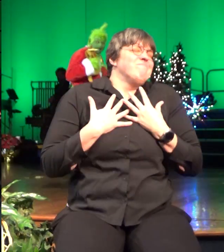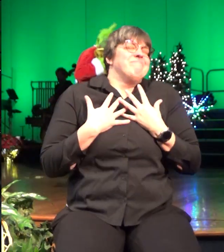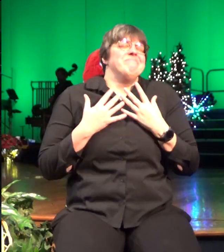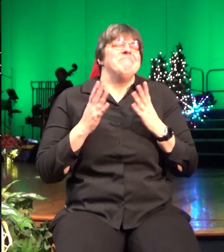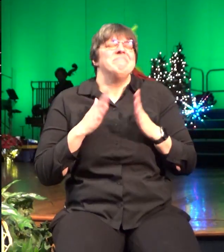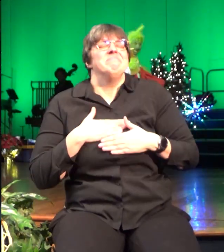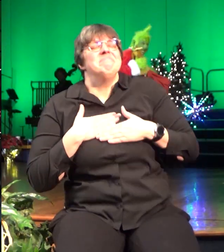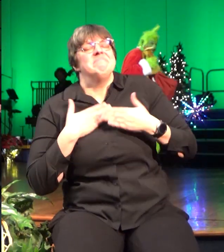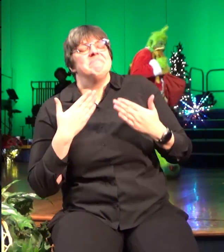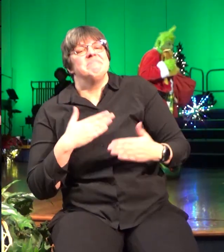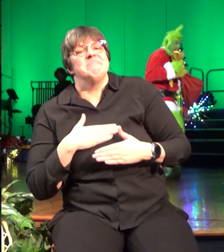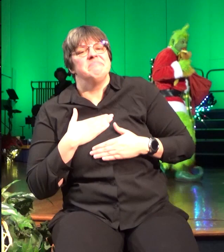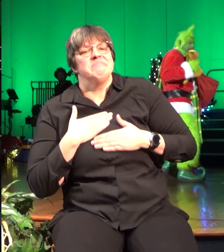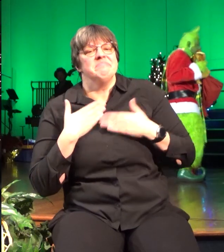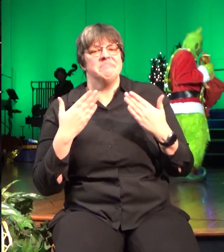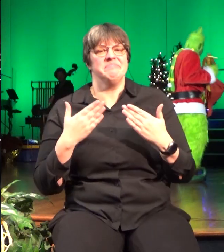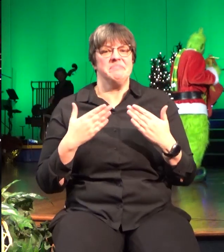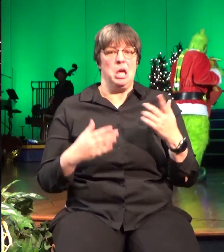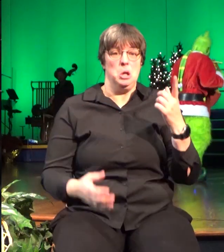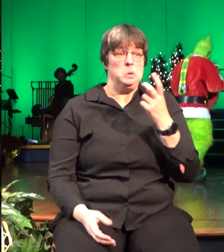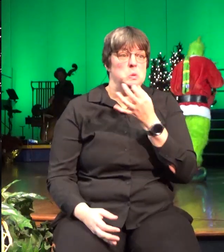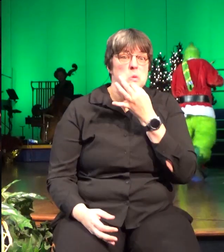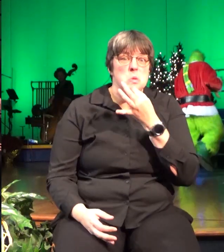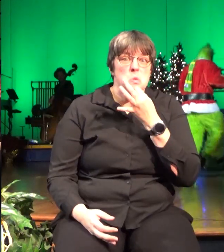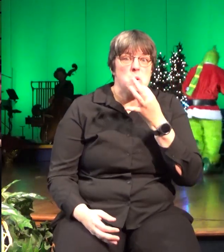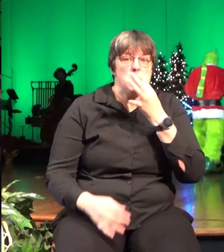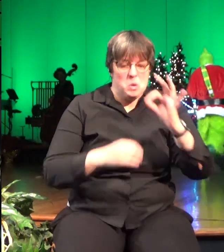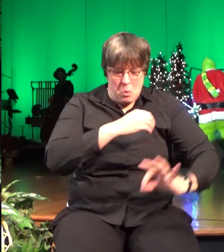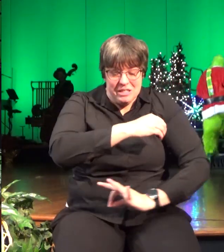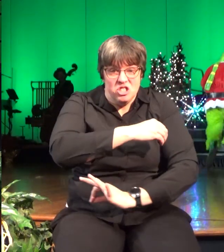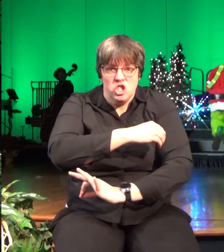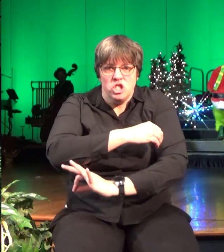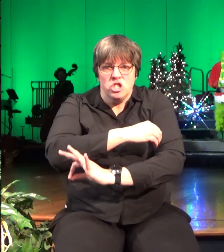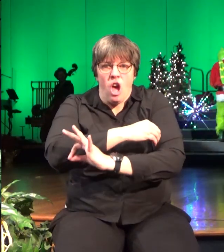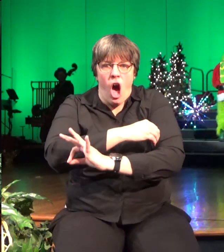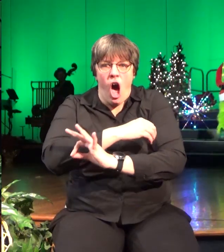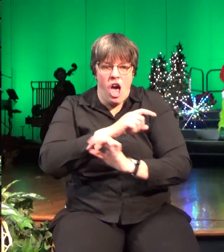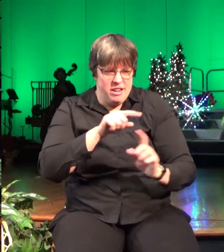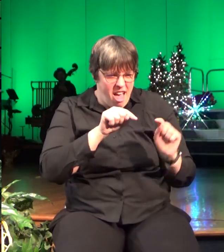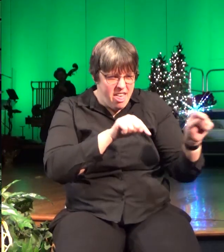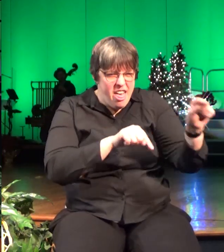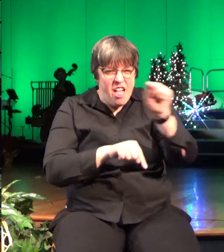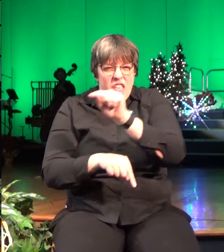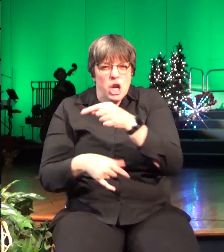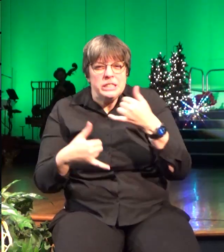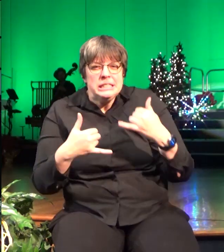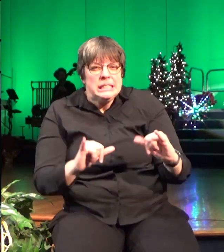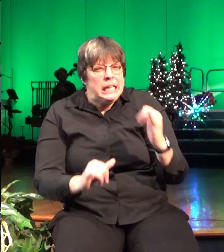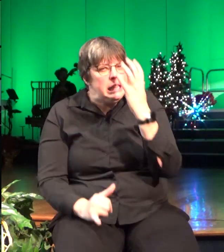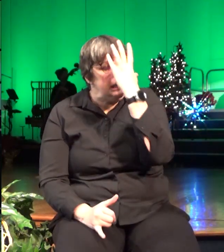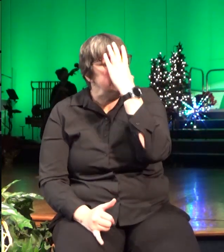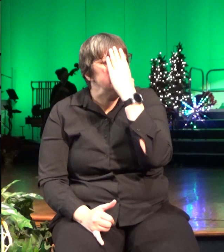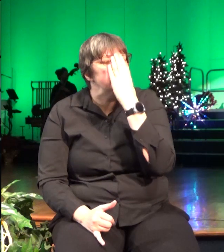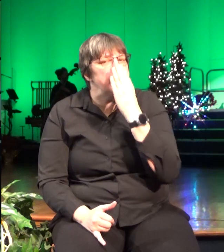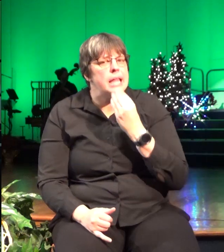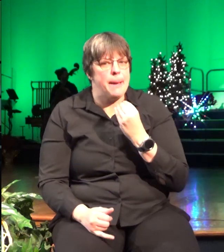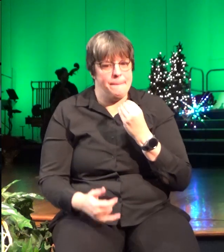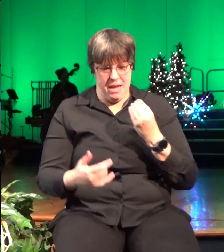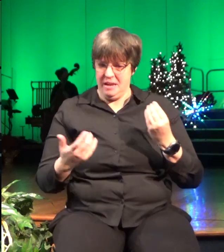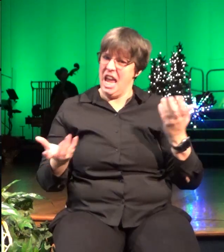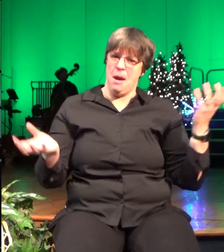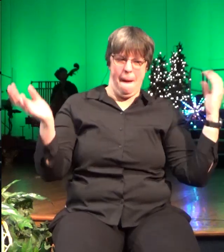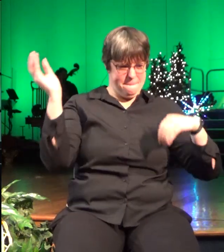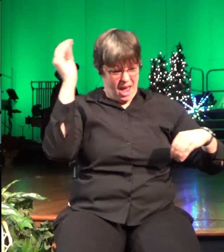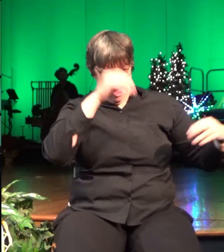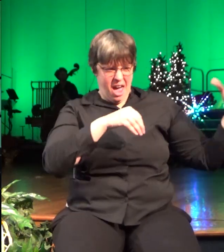was 15:15 dawn. All the Who's still in bed. All the Who's still a snooze when he packed up his